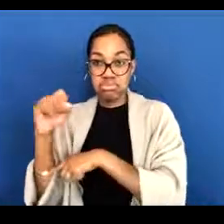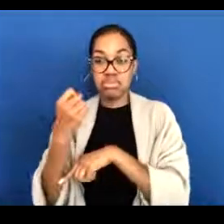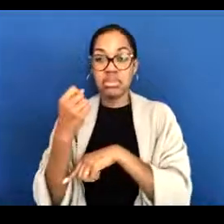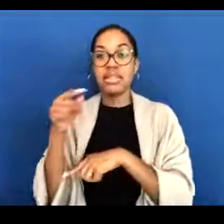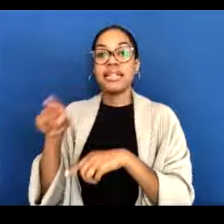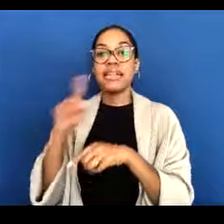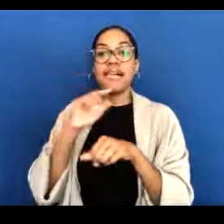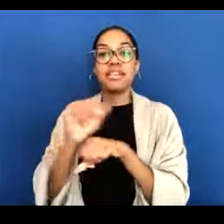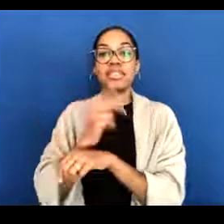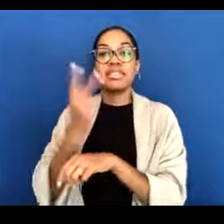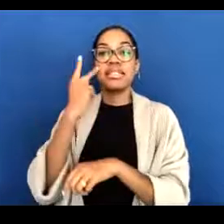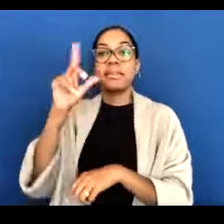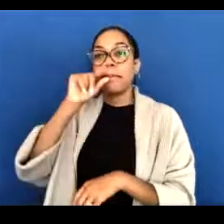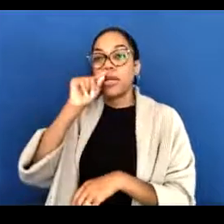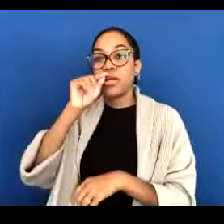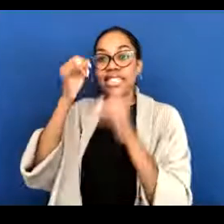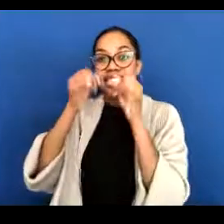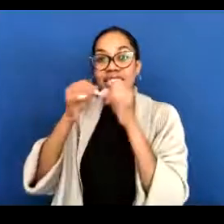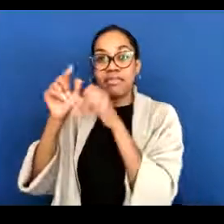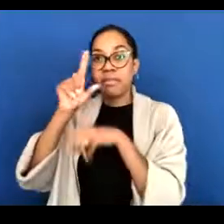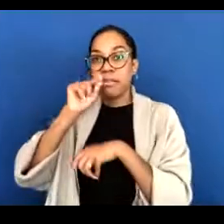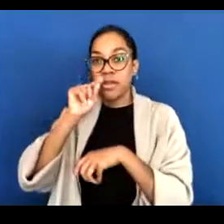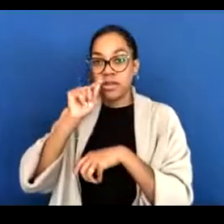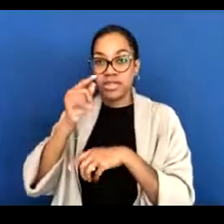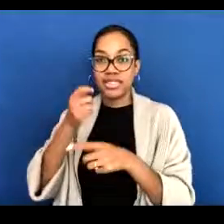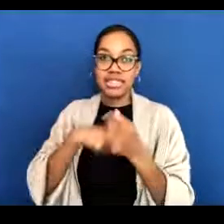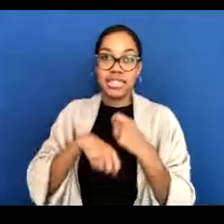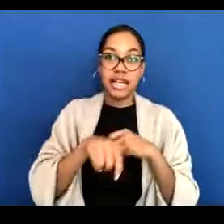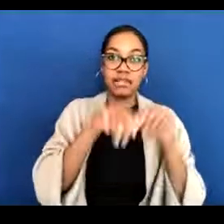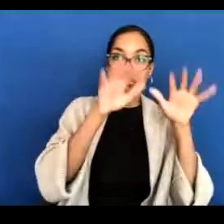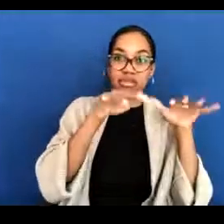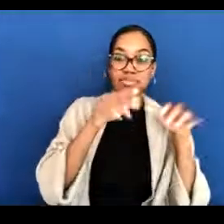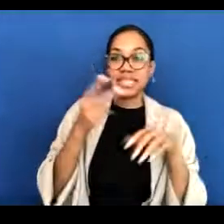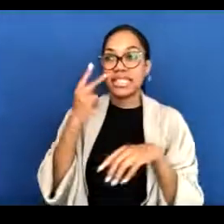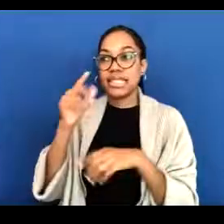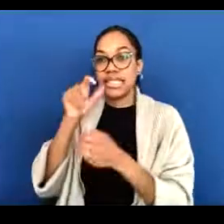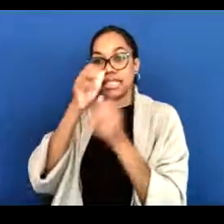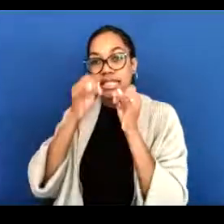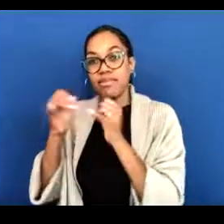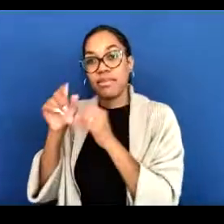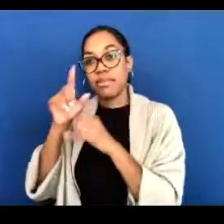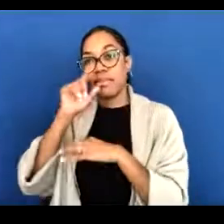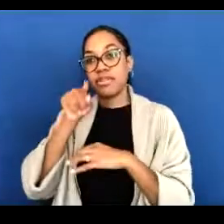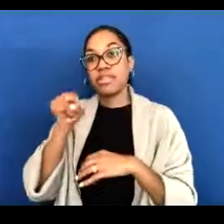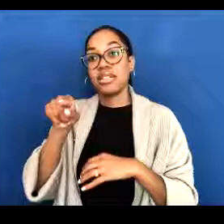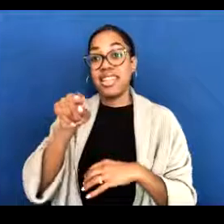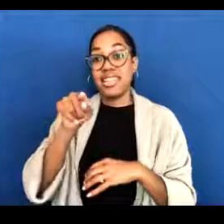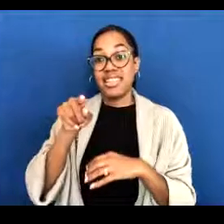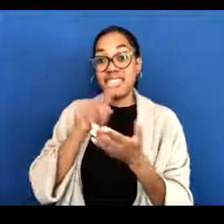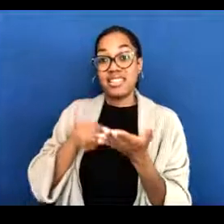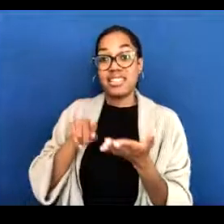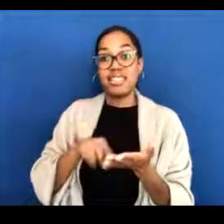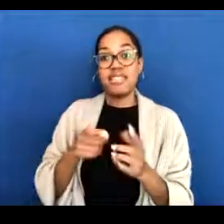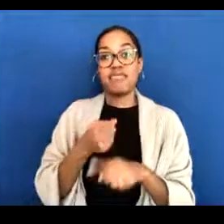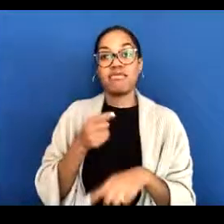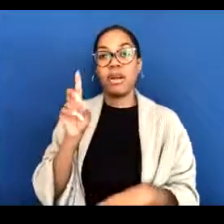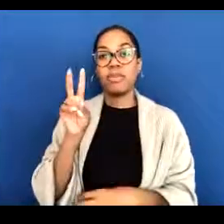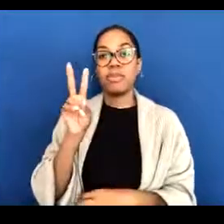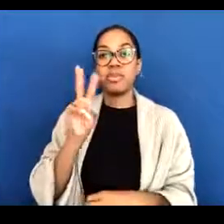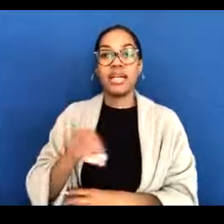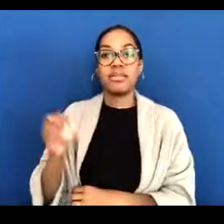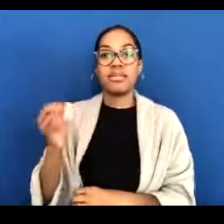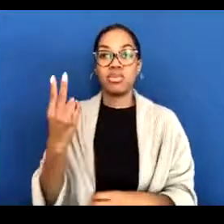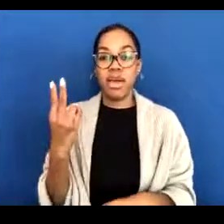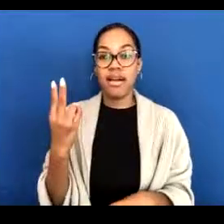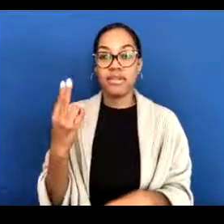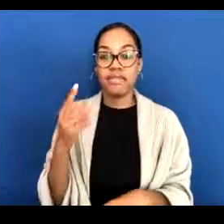their displays look like here. This is from a 2012 study in around the Great Lakes. In May of